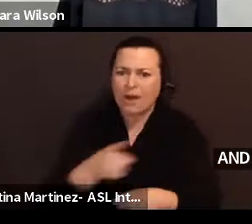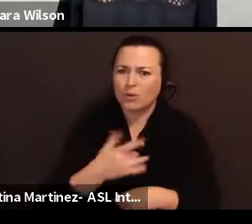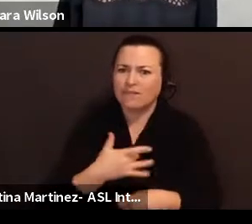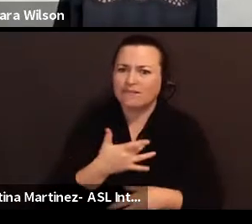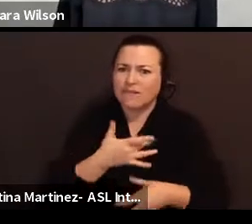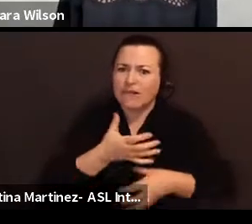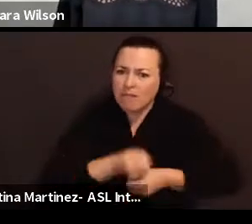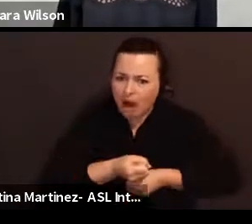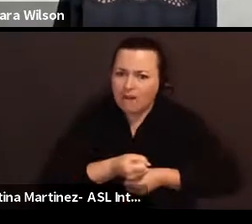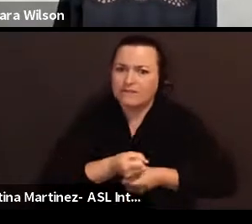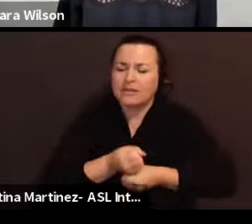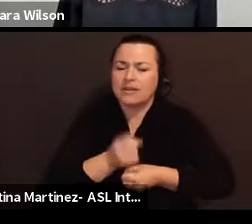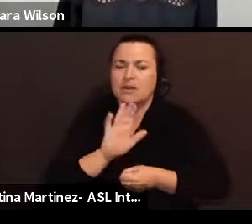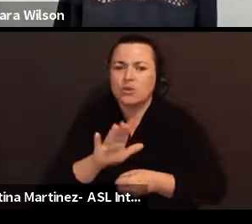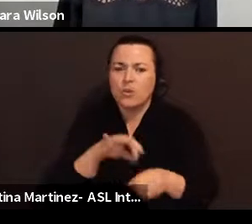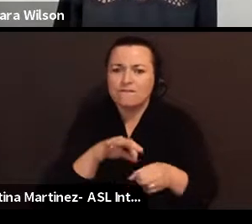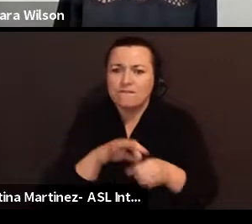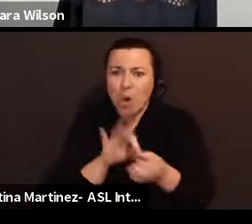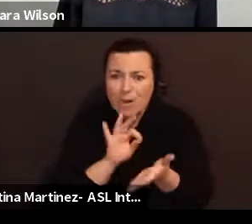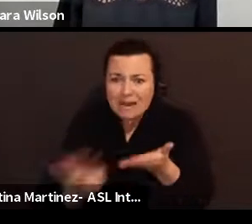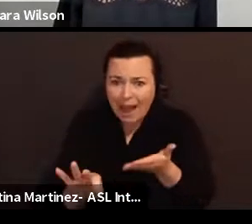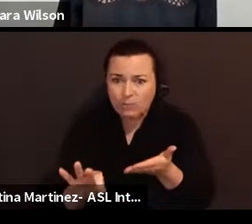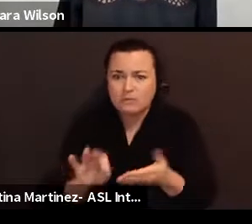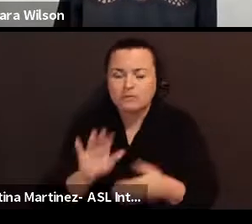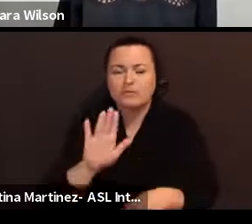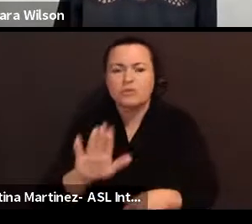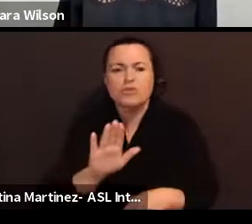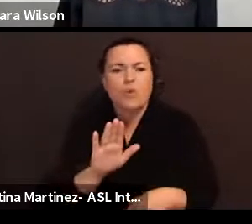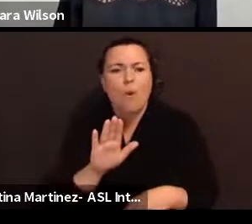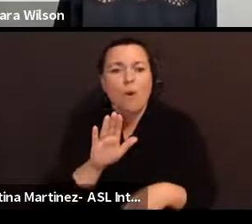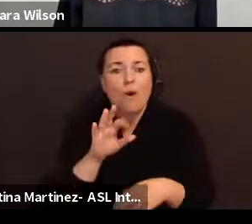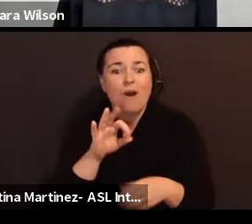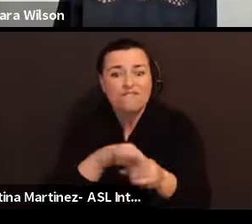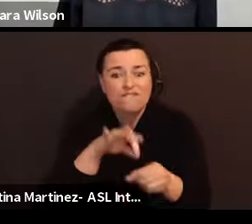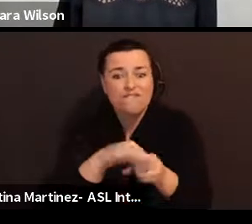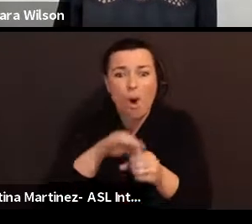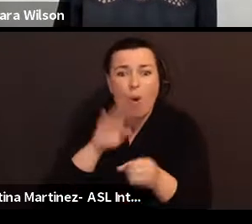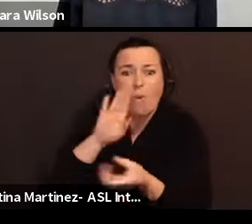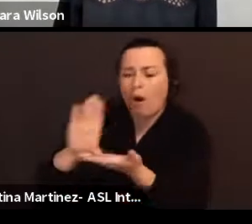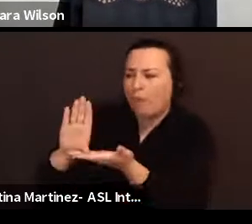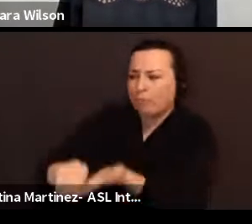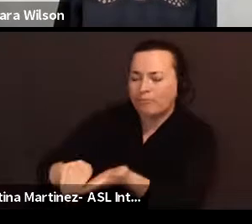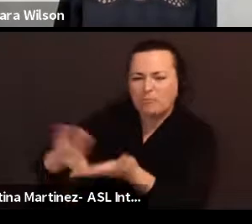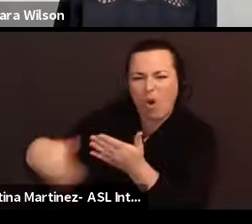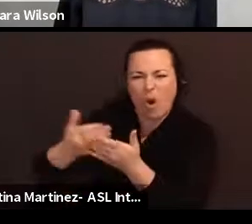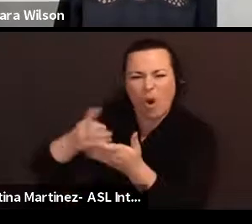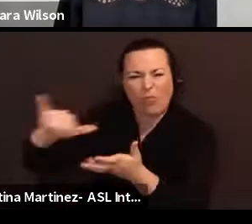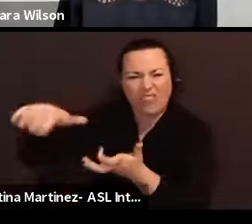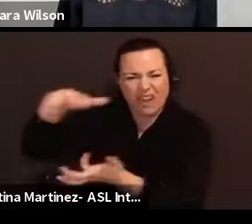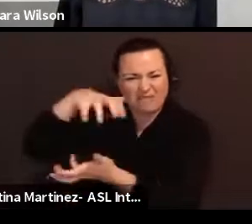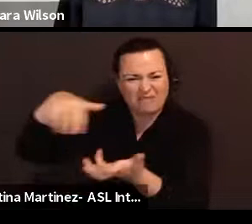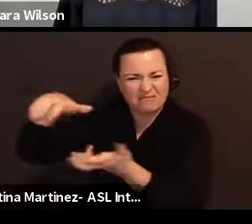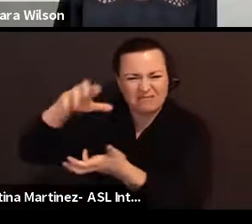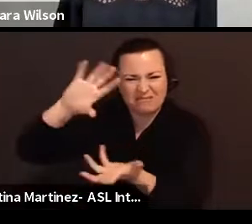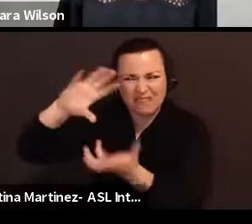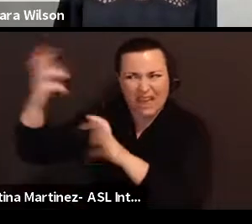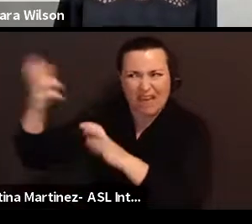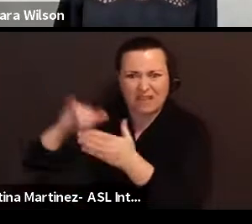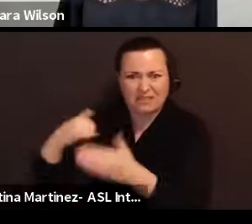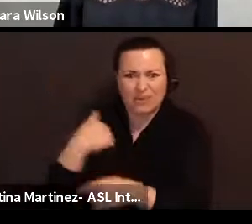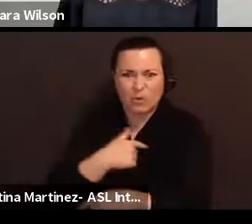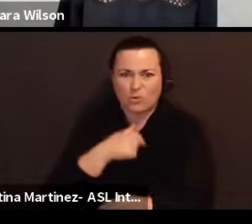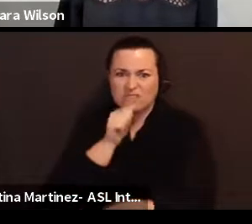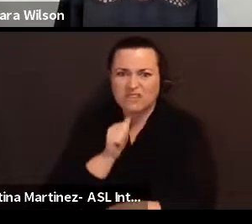vote counts. Your vote is the mute button that silences all the noise and the chaos and the confusion that we have endured for the past